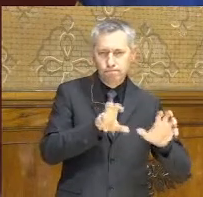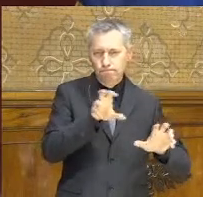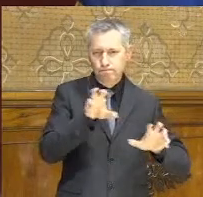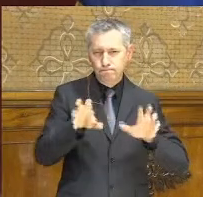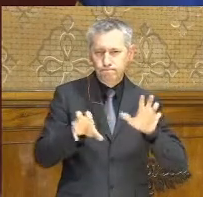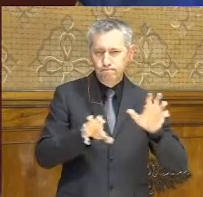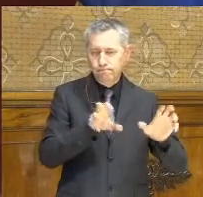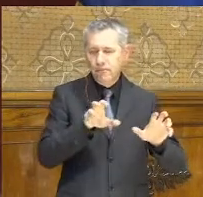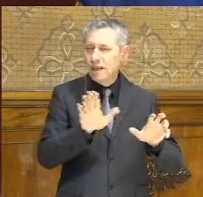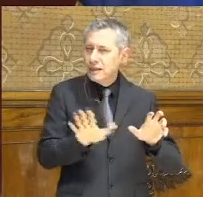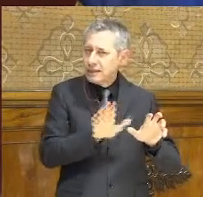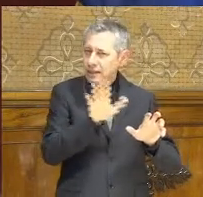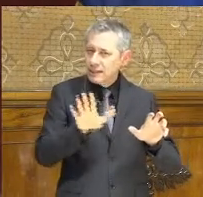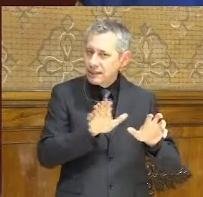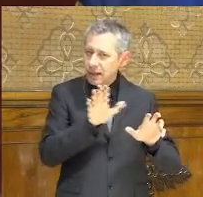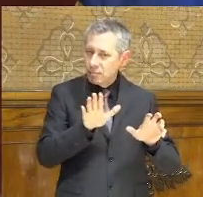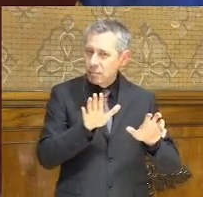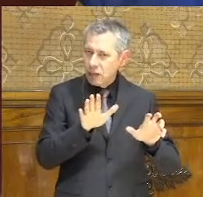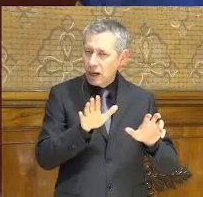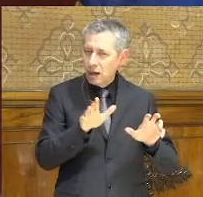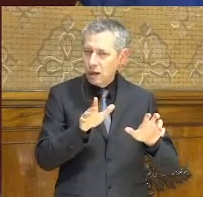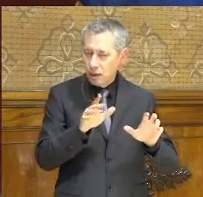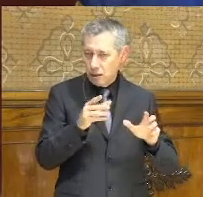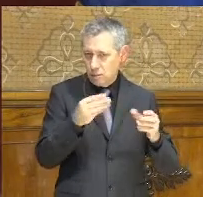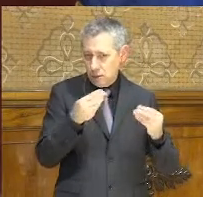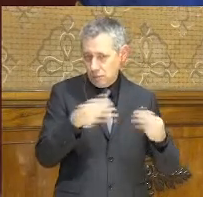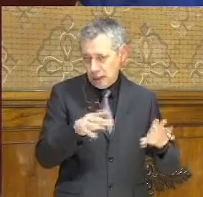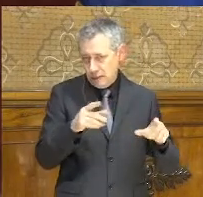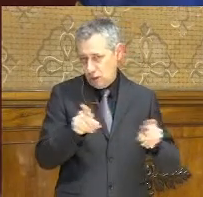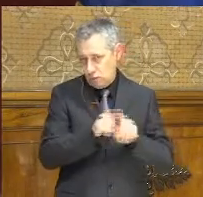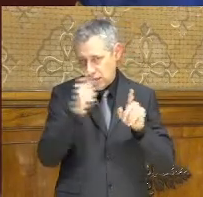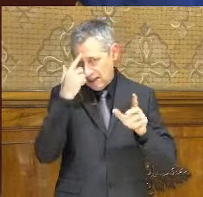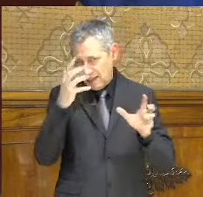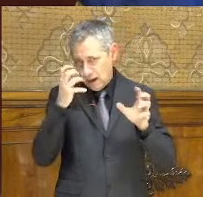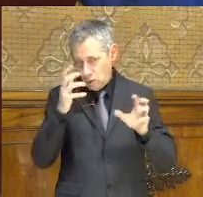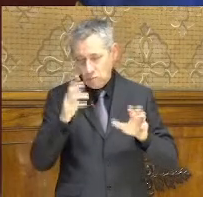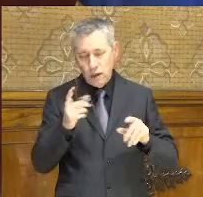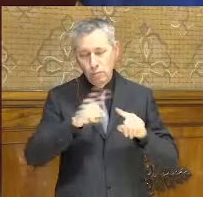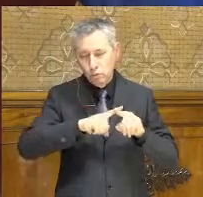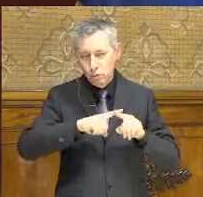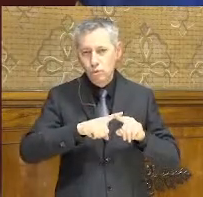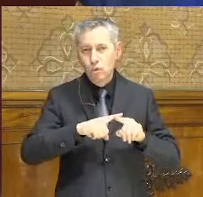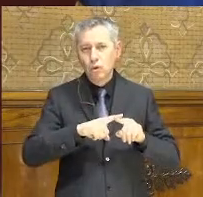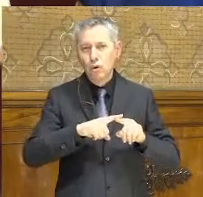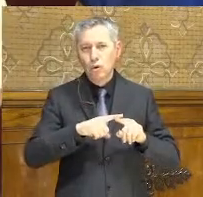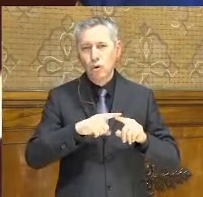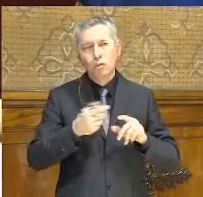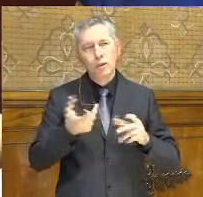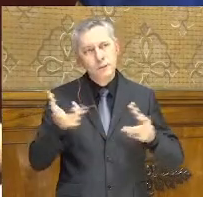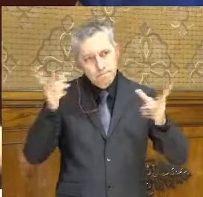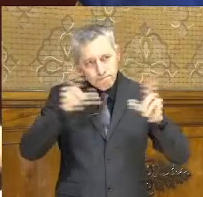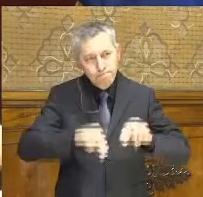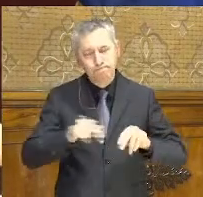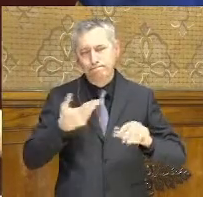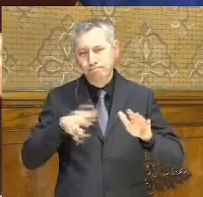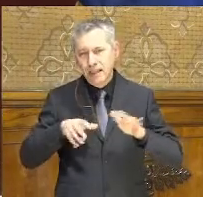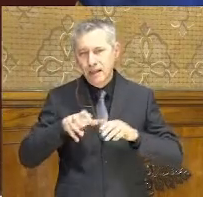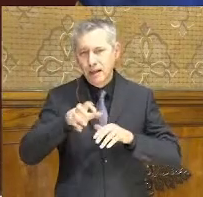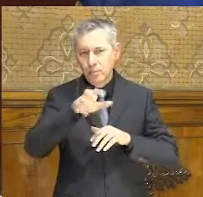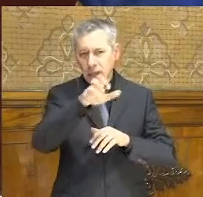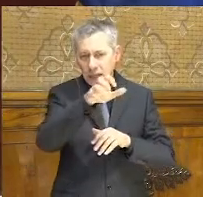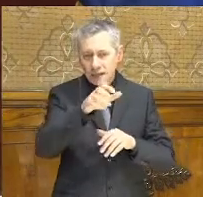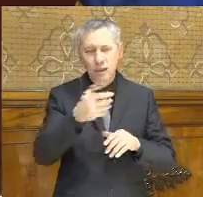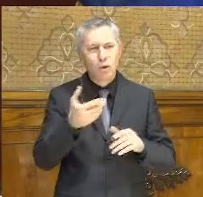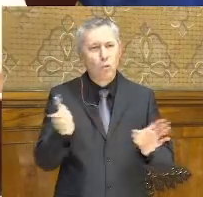is both a space of trauma and a space of recovery, and most important, of course, a